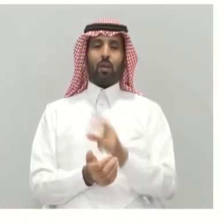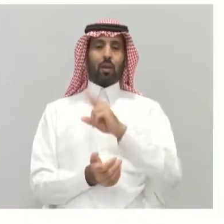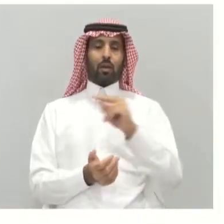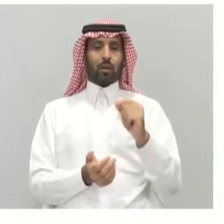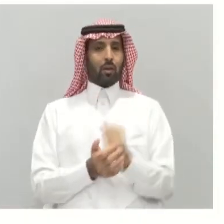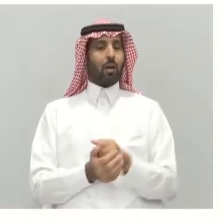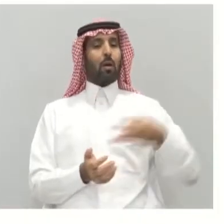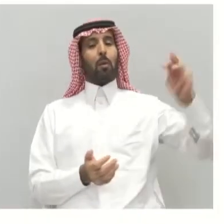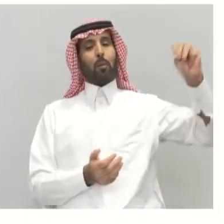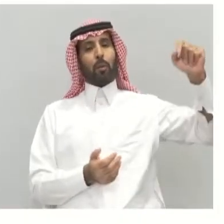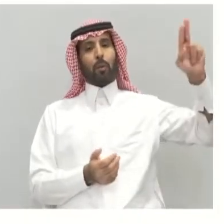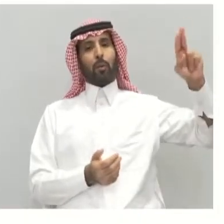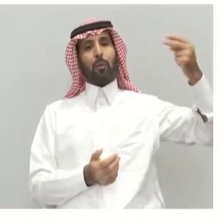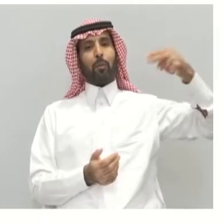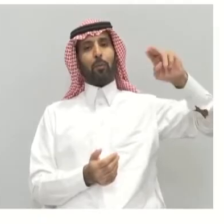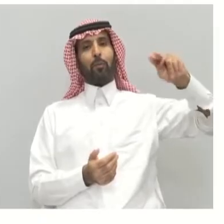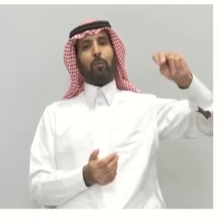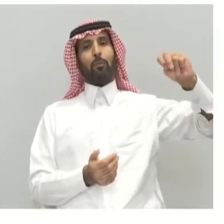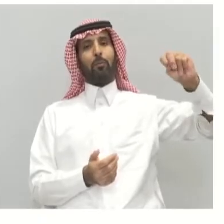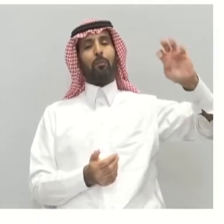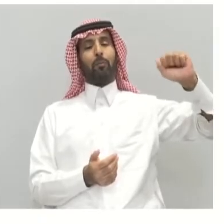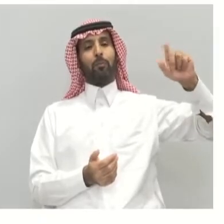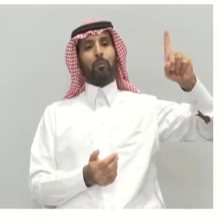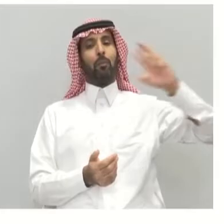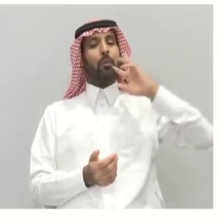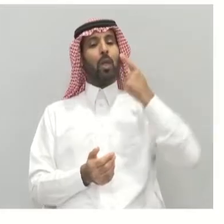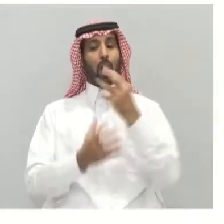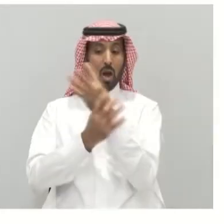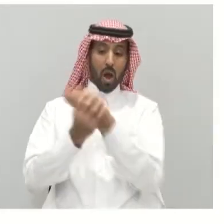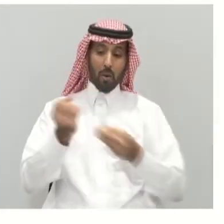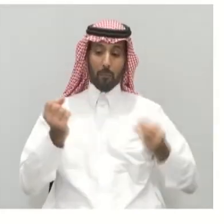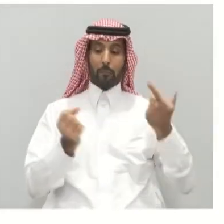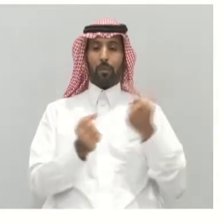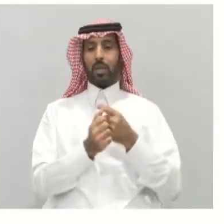say Muhammad was born in 1990. This is an example to use